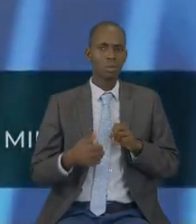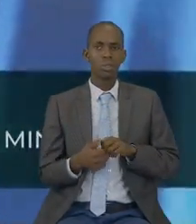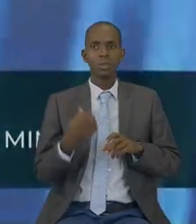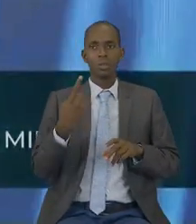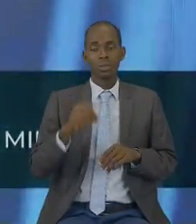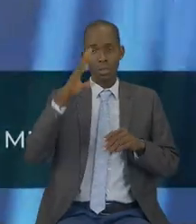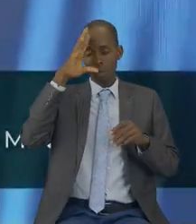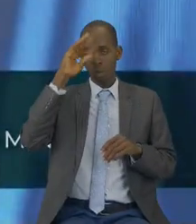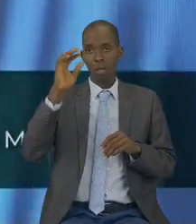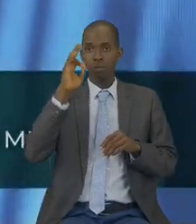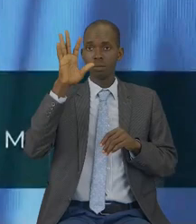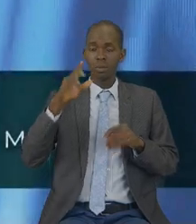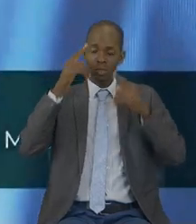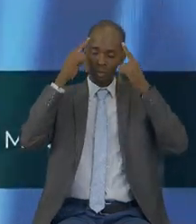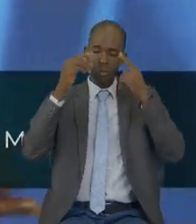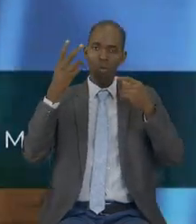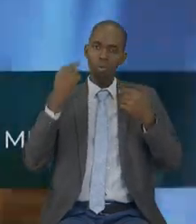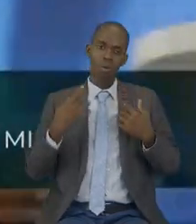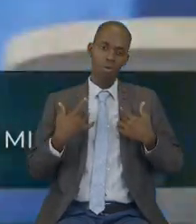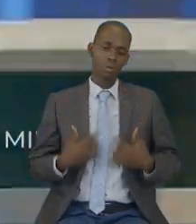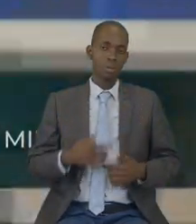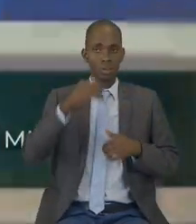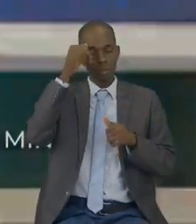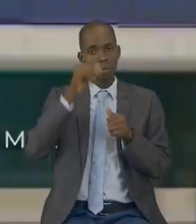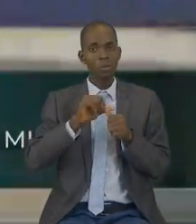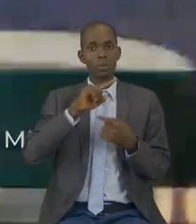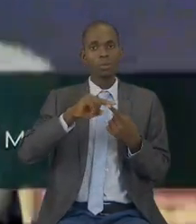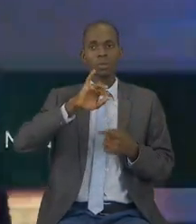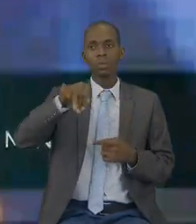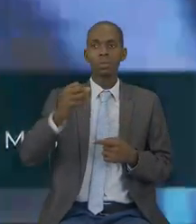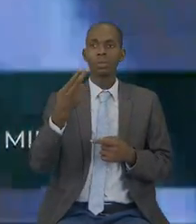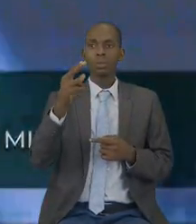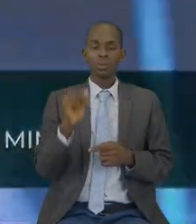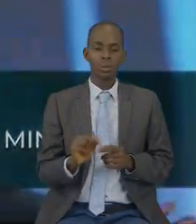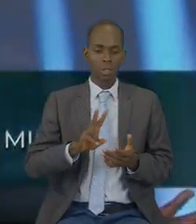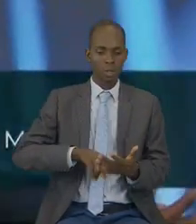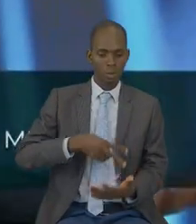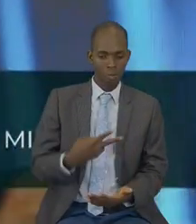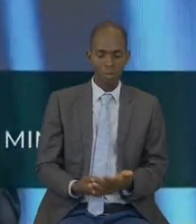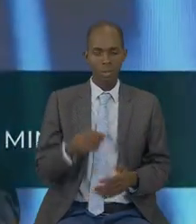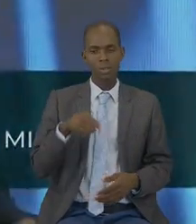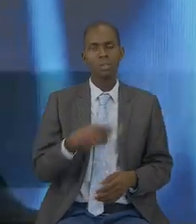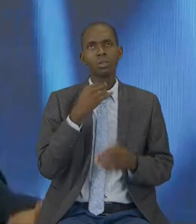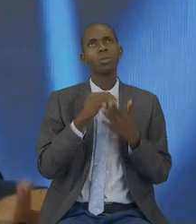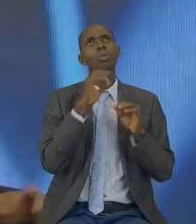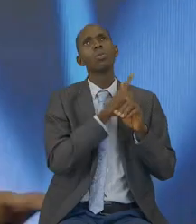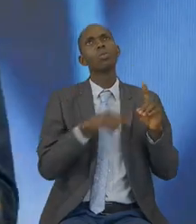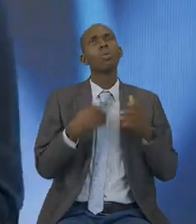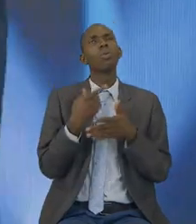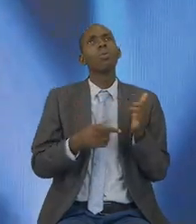minister Moses, was exhausted. You remember when Joshua fell on his face and said, "Oh Lord, what am I